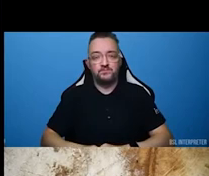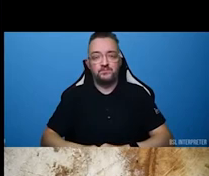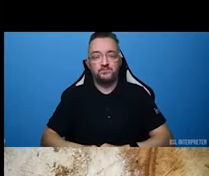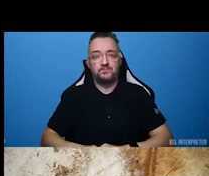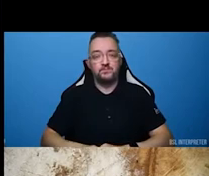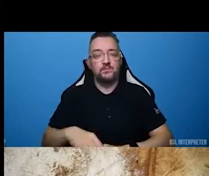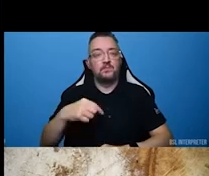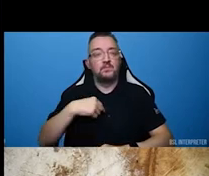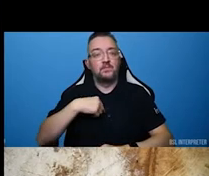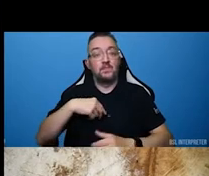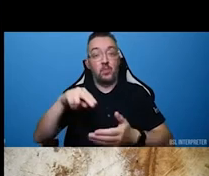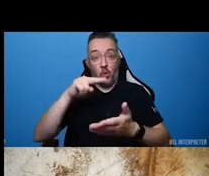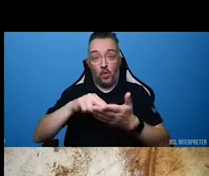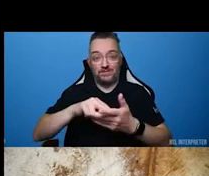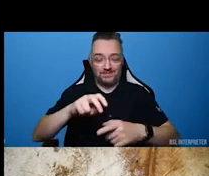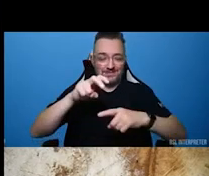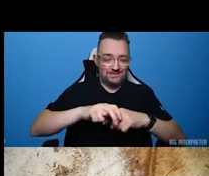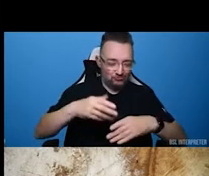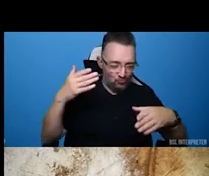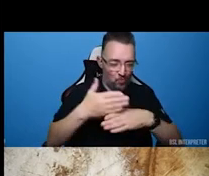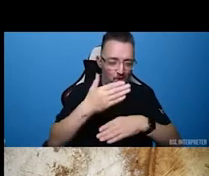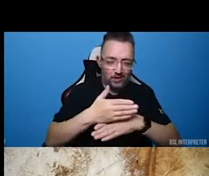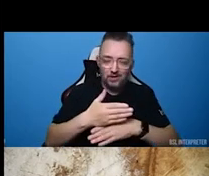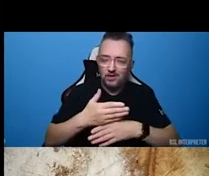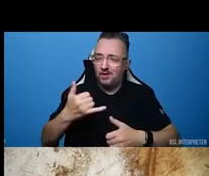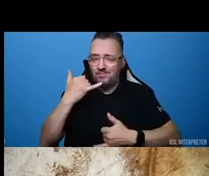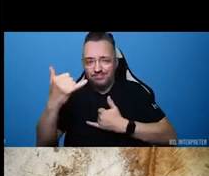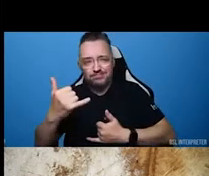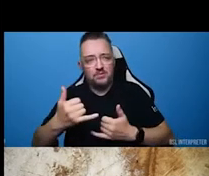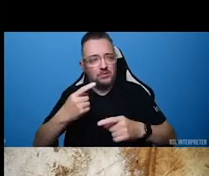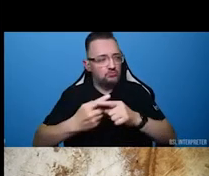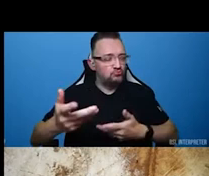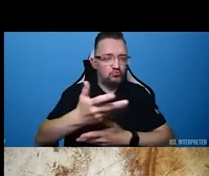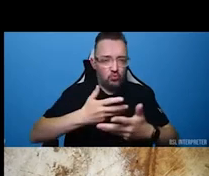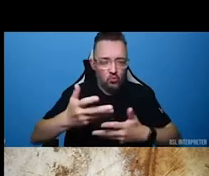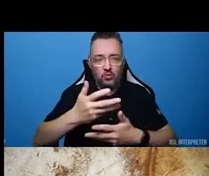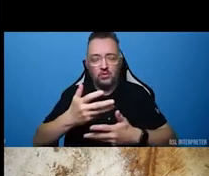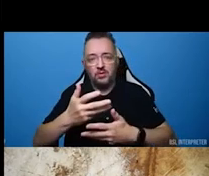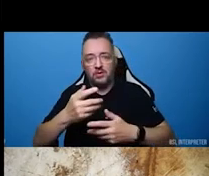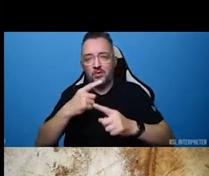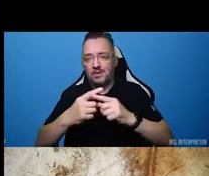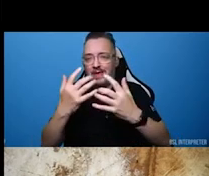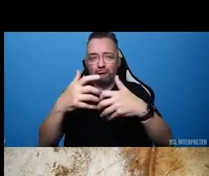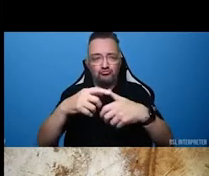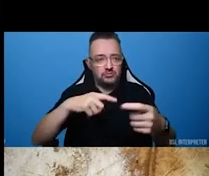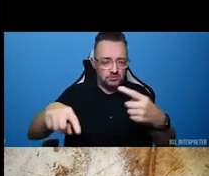we sit in our office drafting and talking to contractors and yelling at engineers and all that.